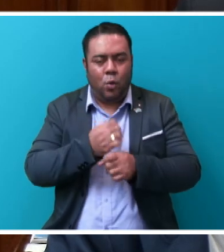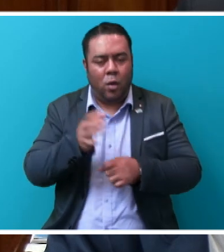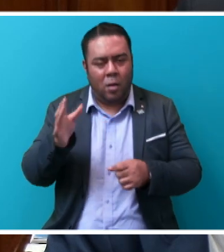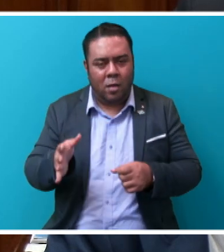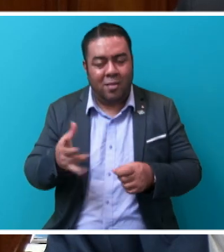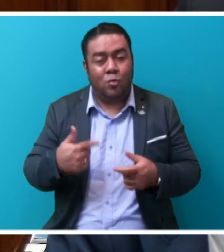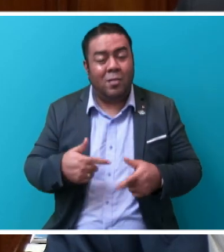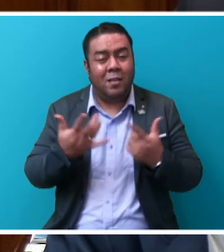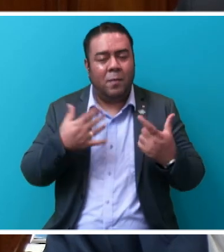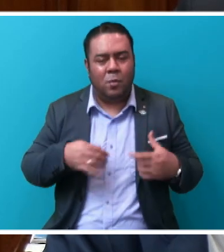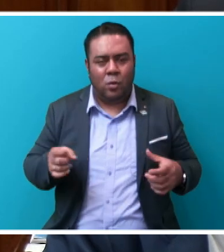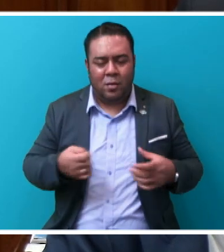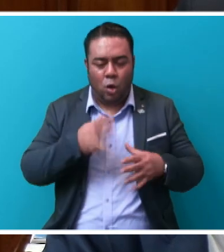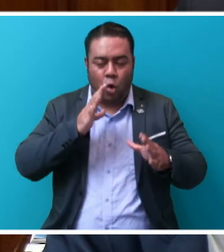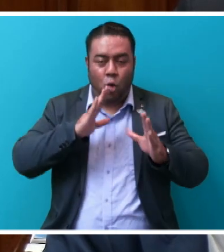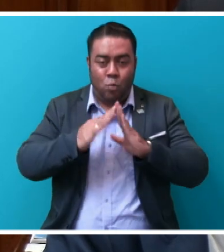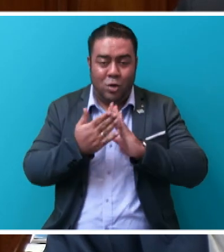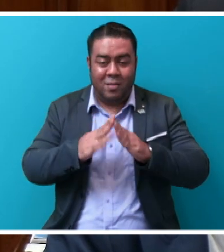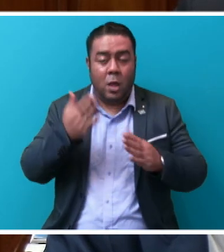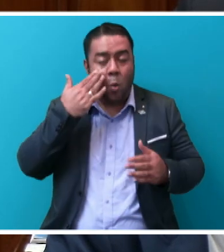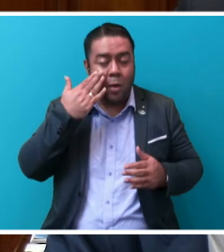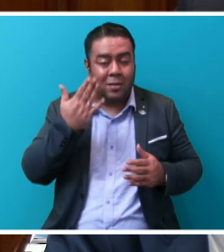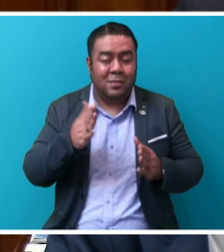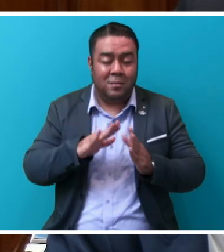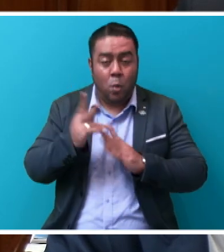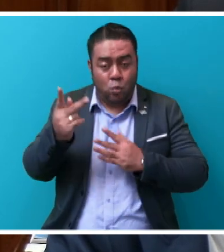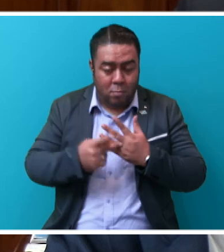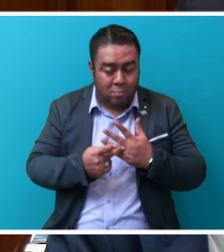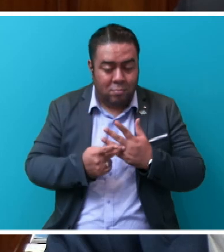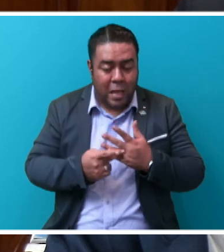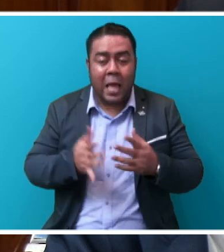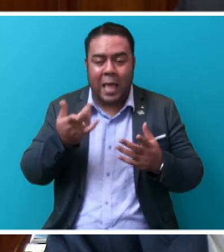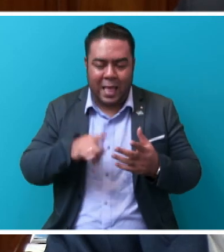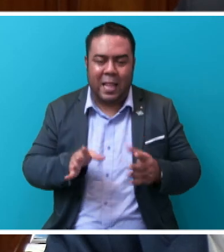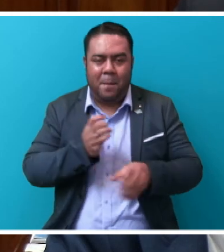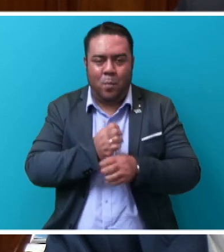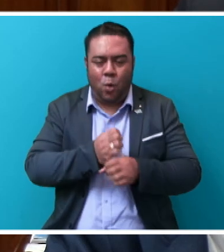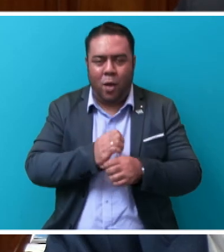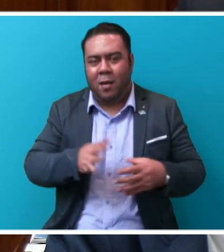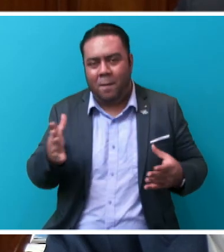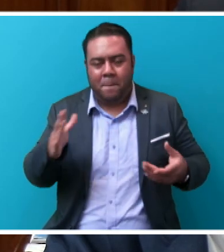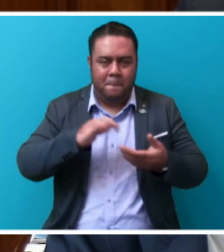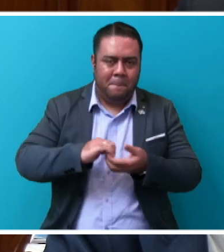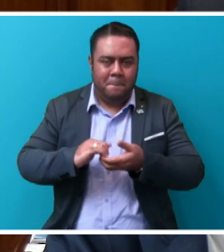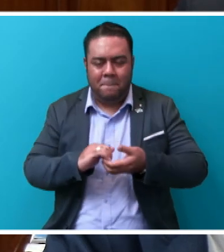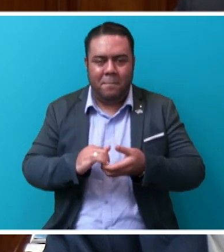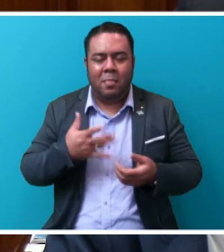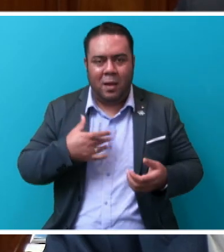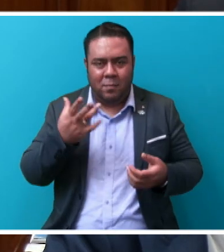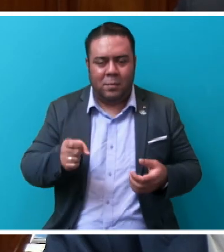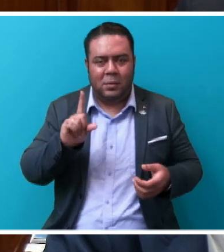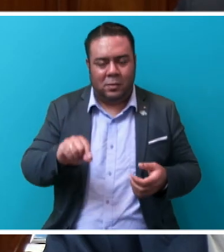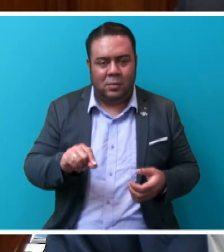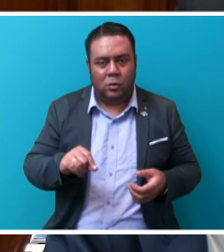largely due to the extensive community awareness campaigns and employer engagement initiatives that have been